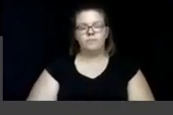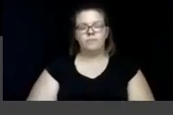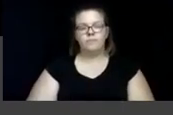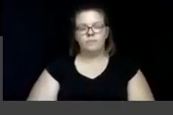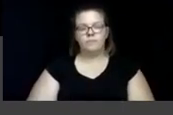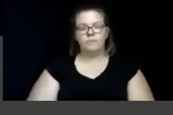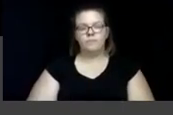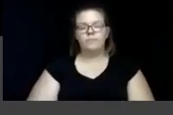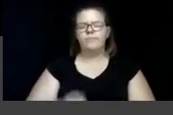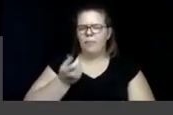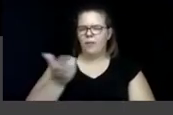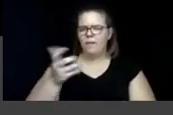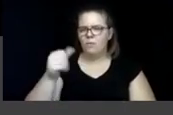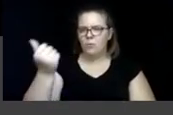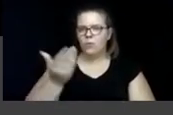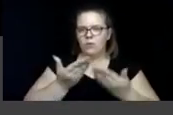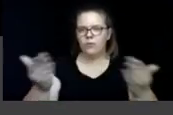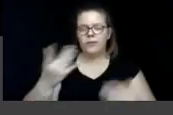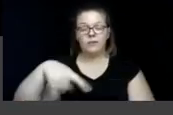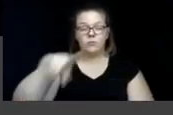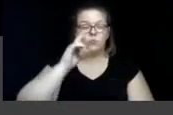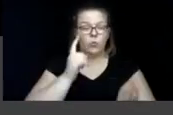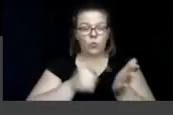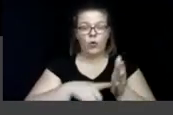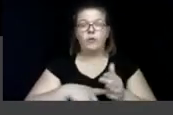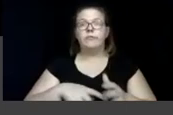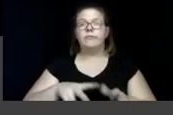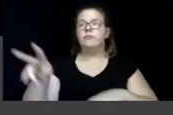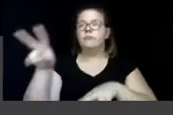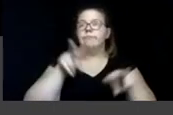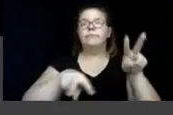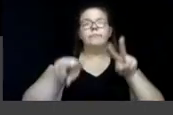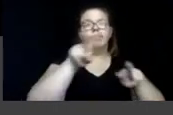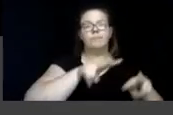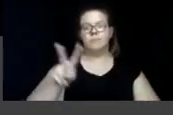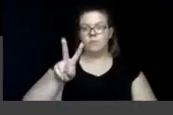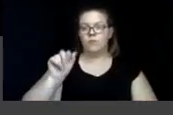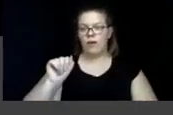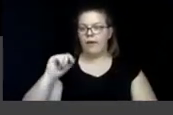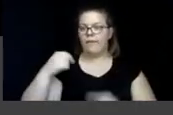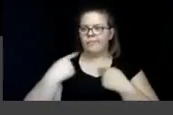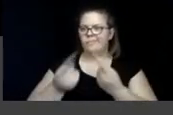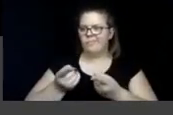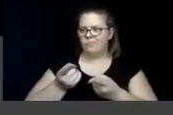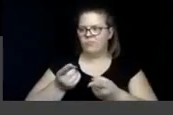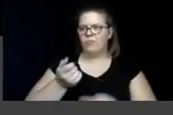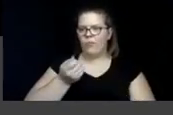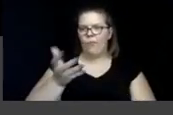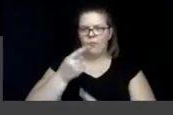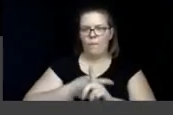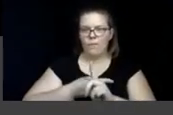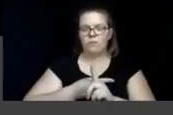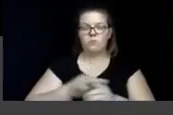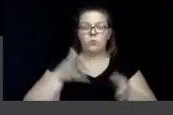A couple other things that you notice as you're walking around the VA over the last few months are, the hallways